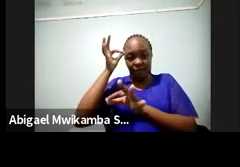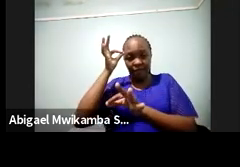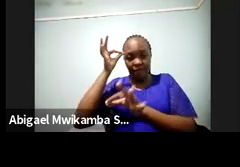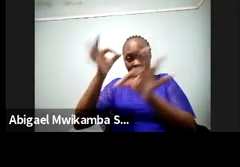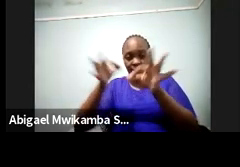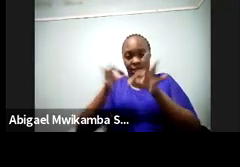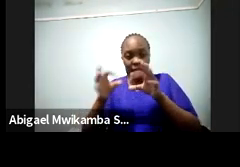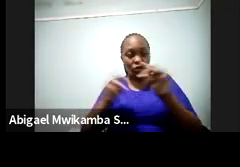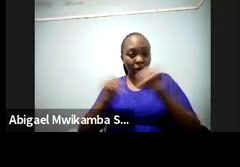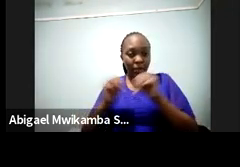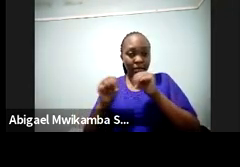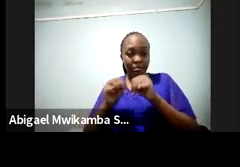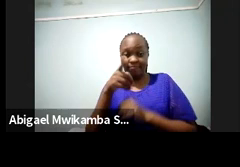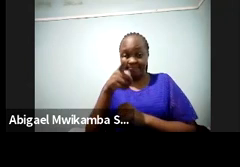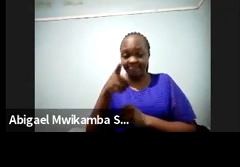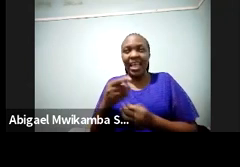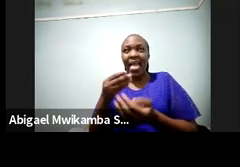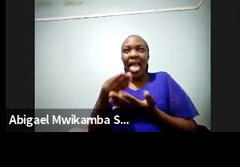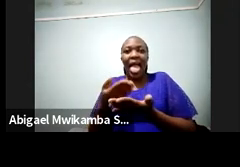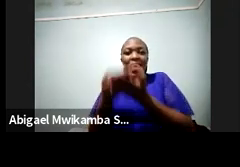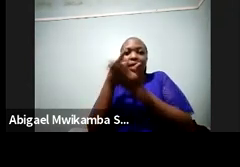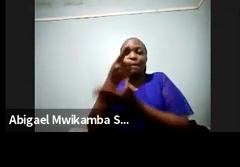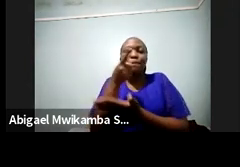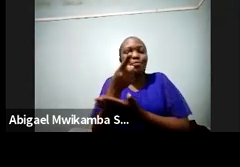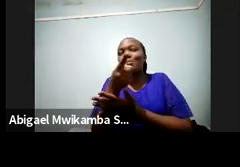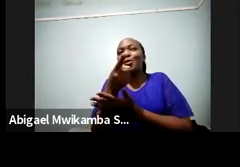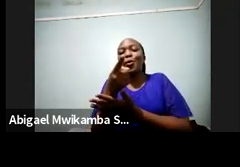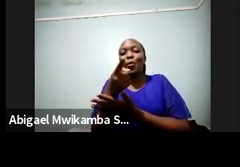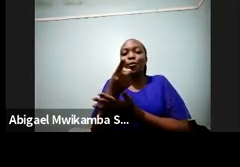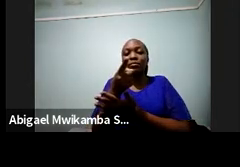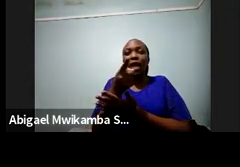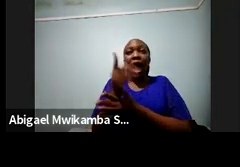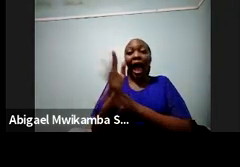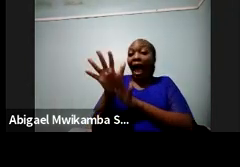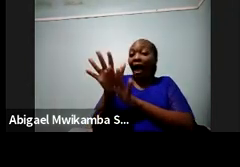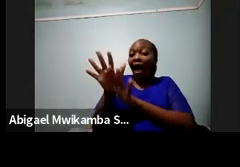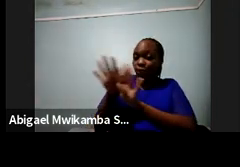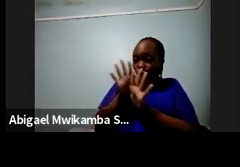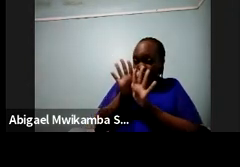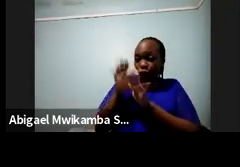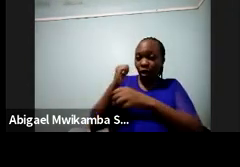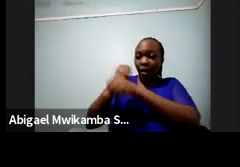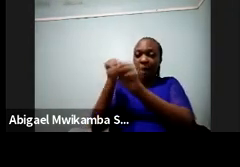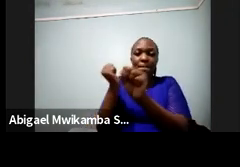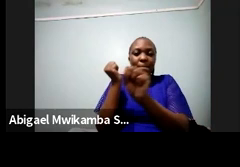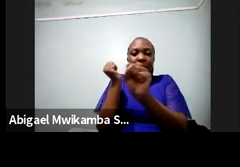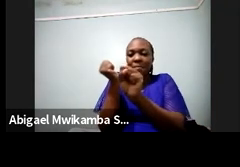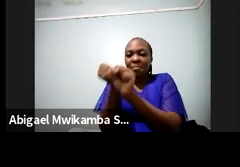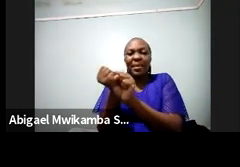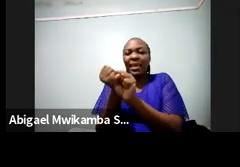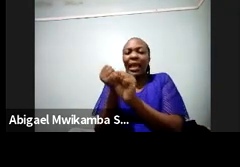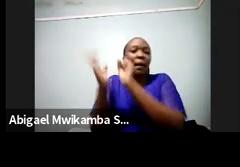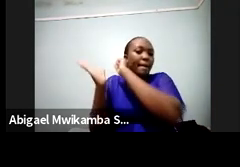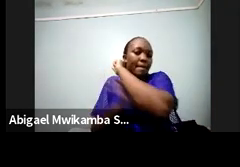financial decisions. It is also important, and part of it is adjective number 2 that you need to put down. After value for